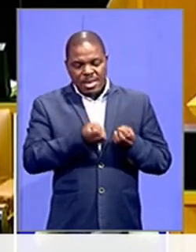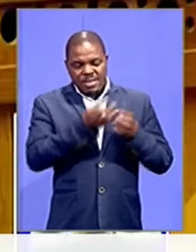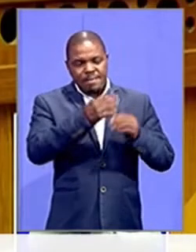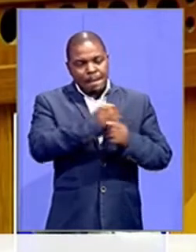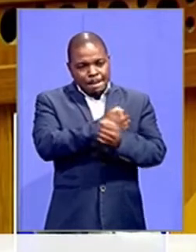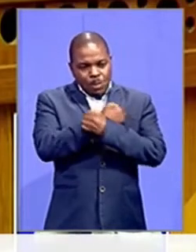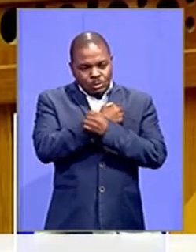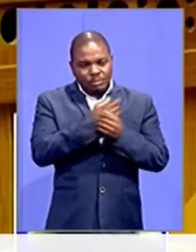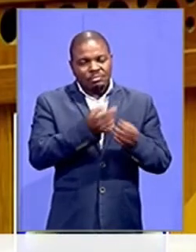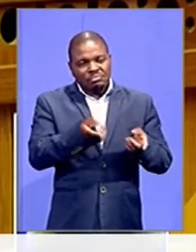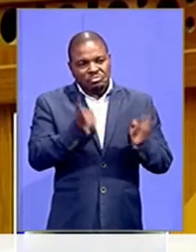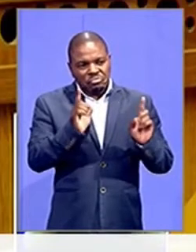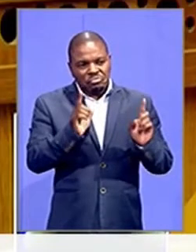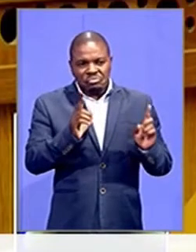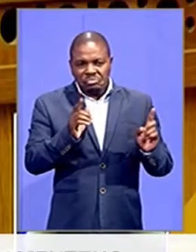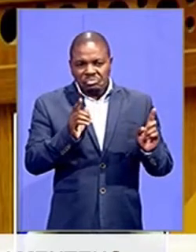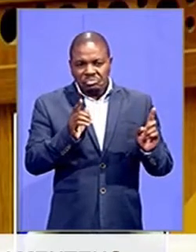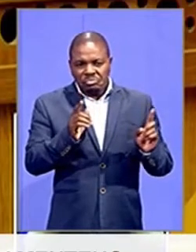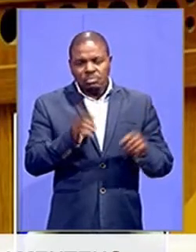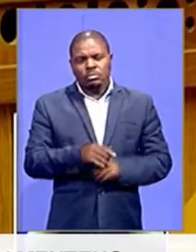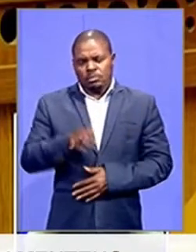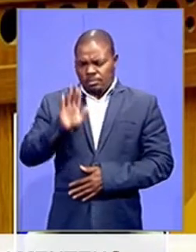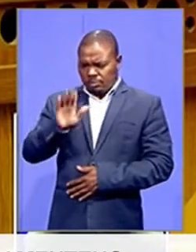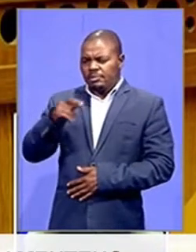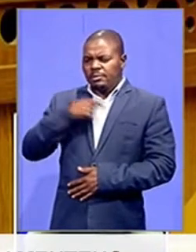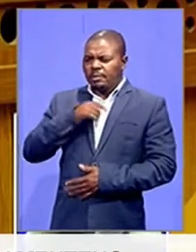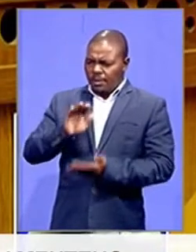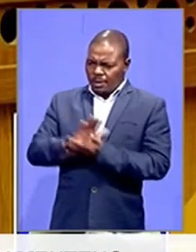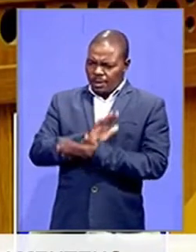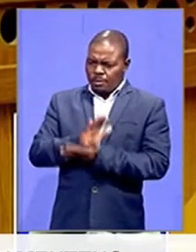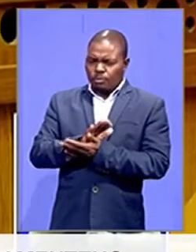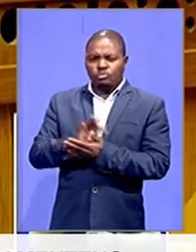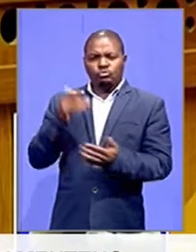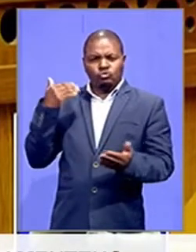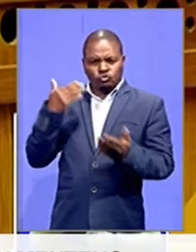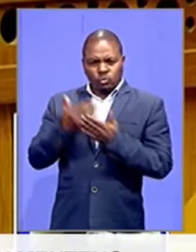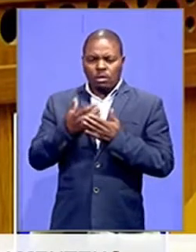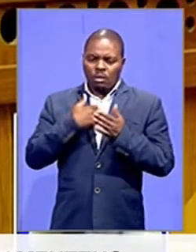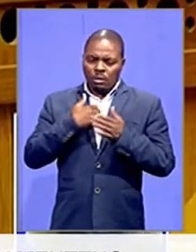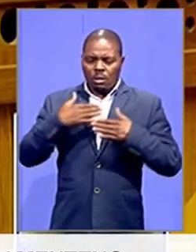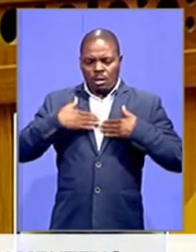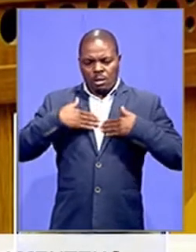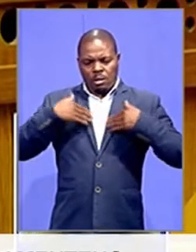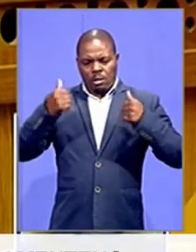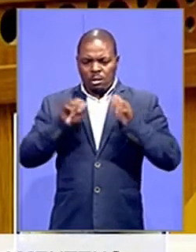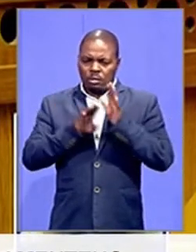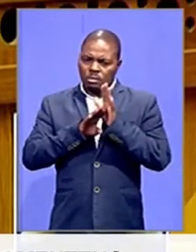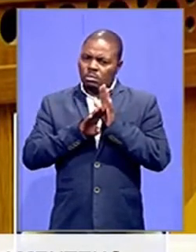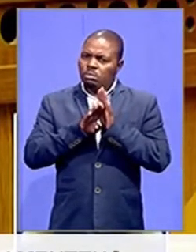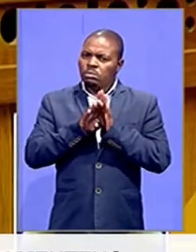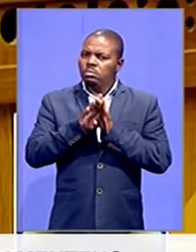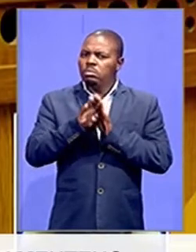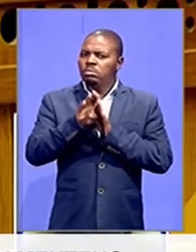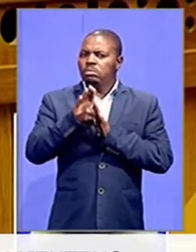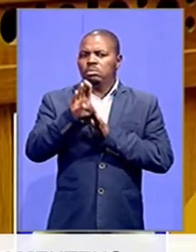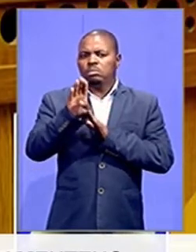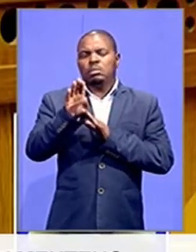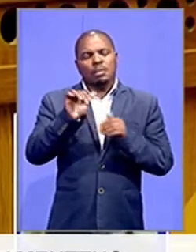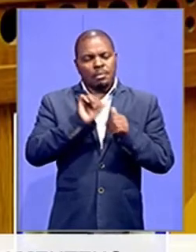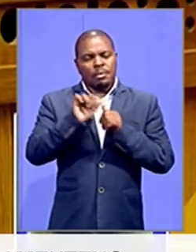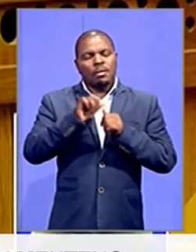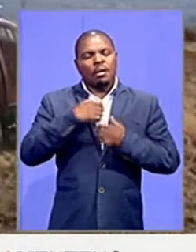ranks. I'm grateful with the progress that I've made up to so far with regards to